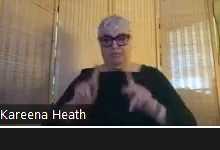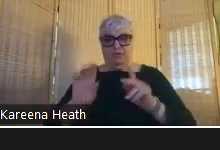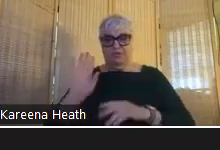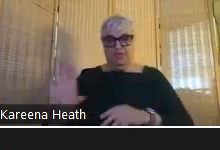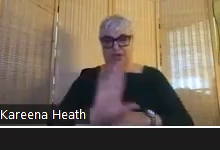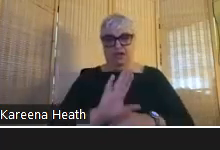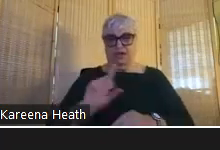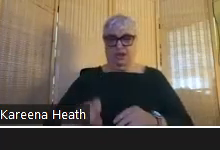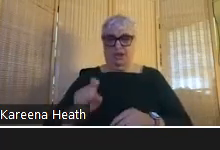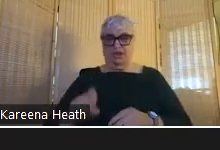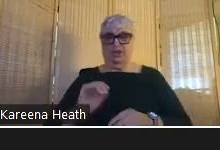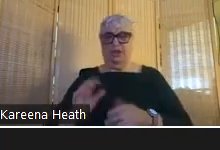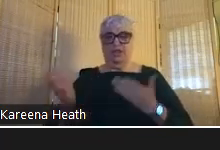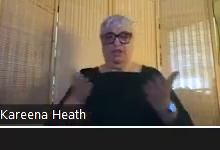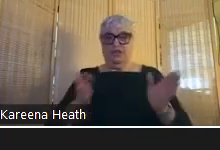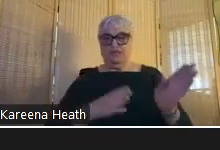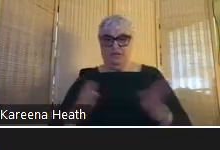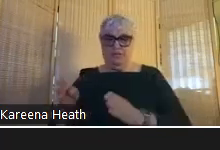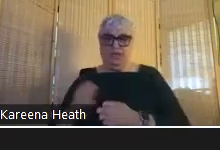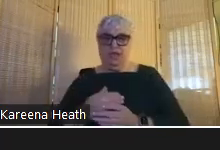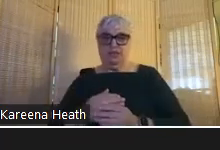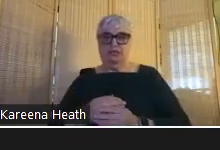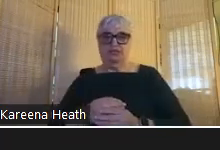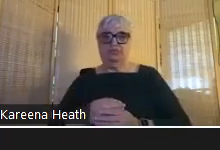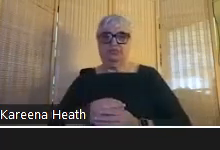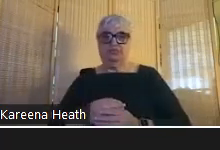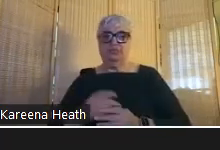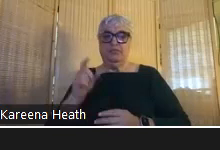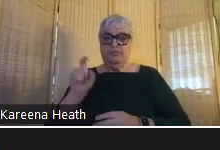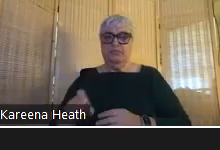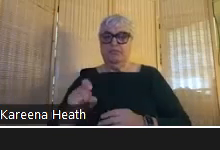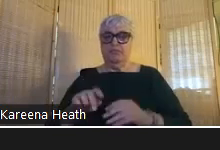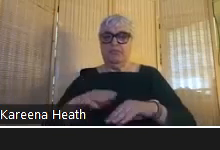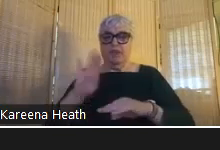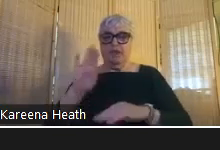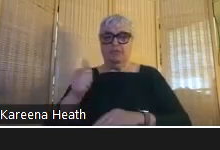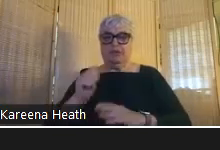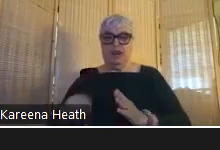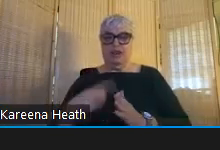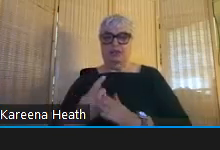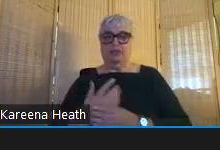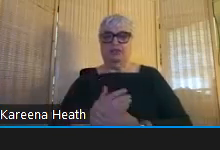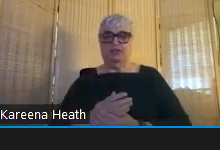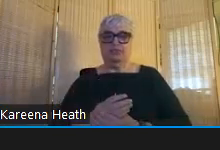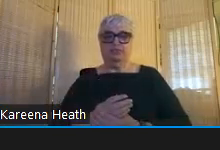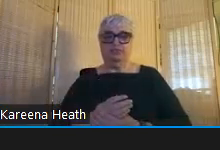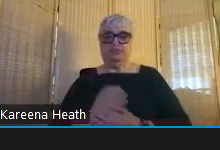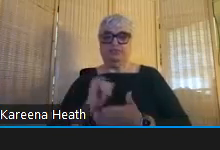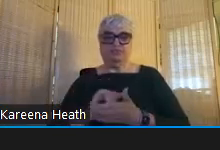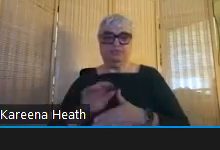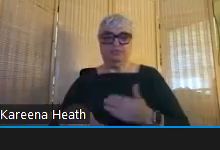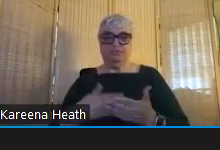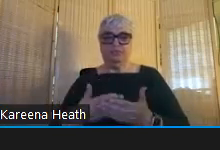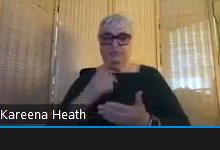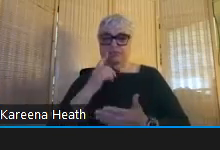in their service plan. But it must meet that 10 hours. And that is all that we have for